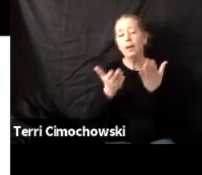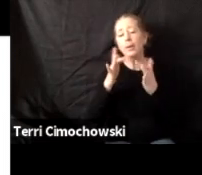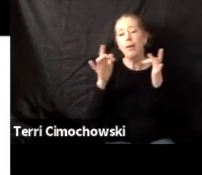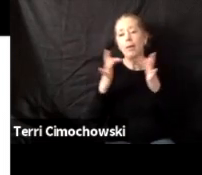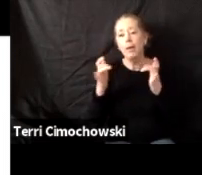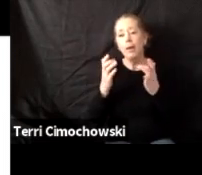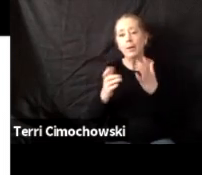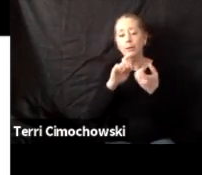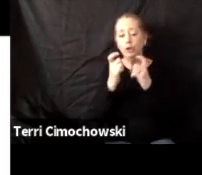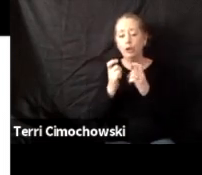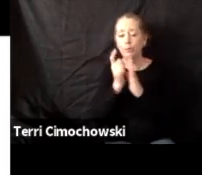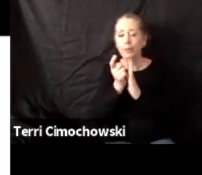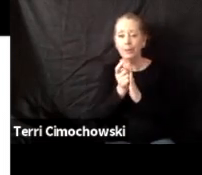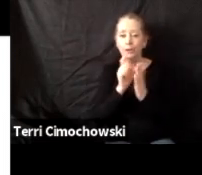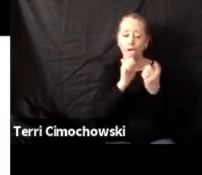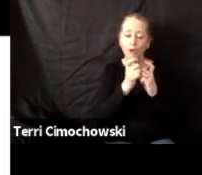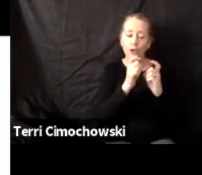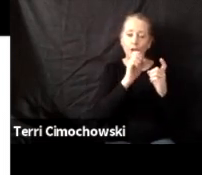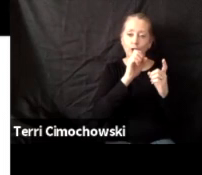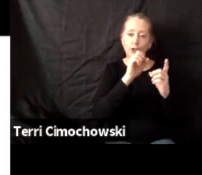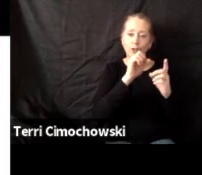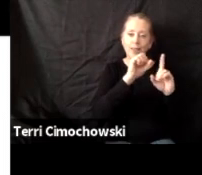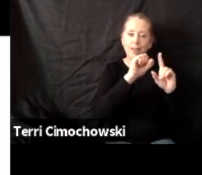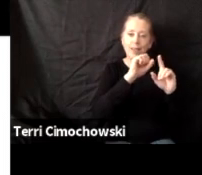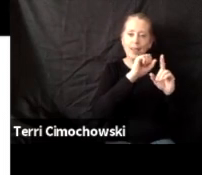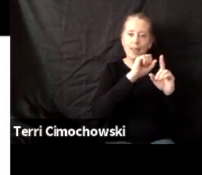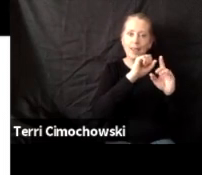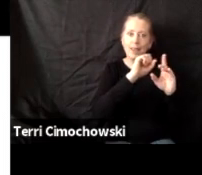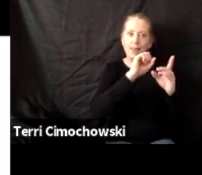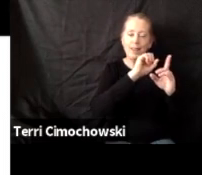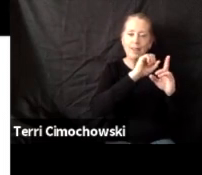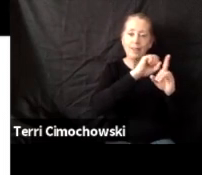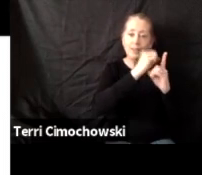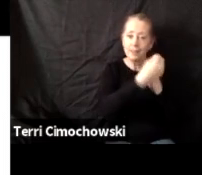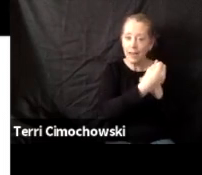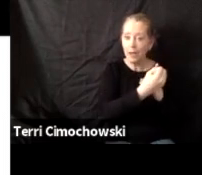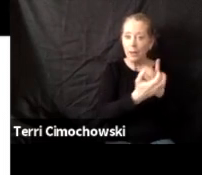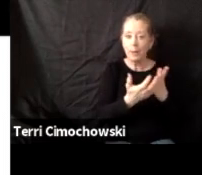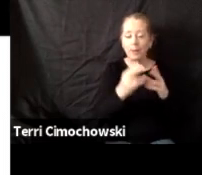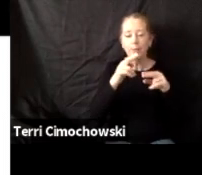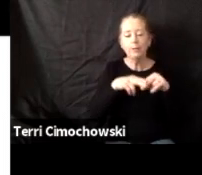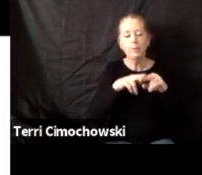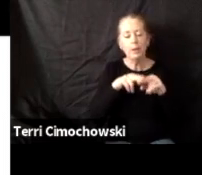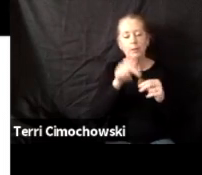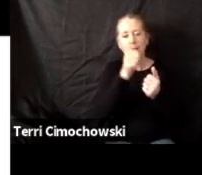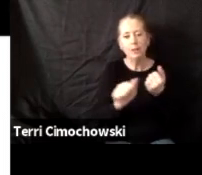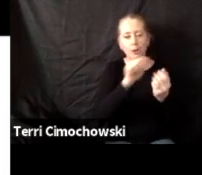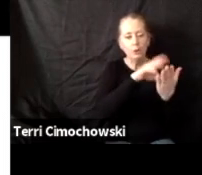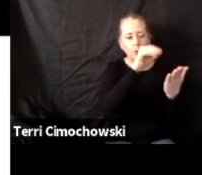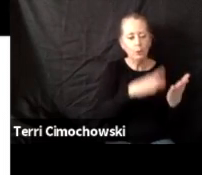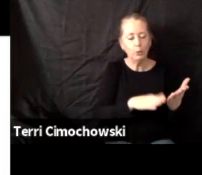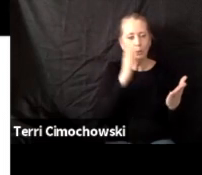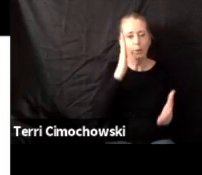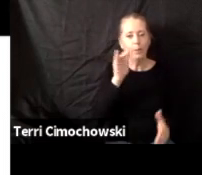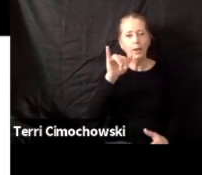might change the setting. But that's really going to depend on each student's needs. So it will be a IB team